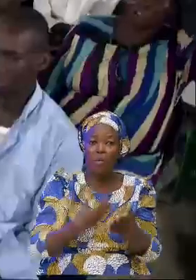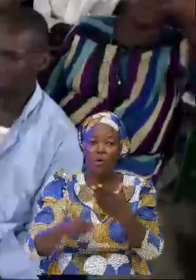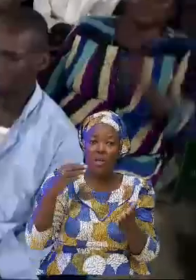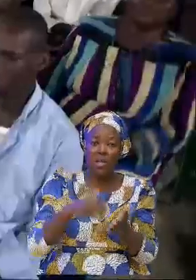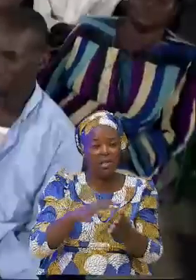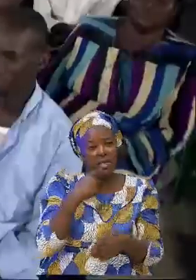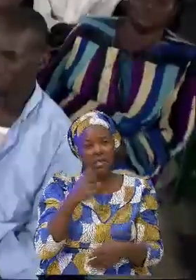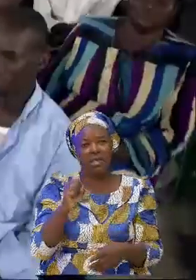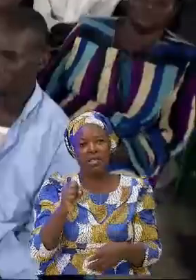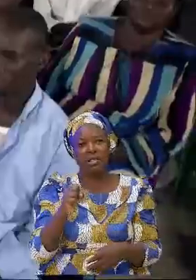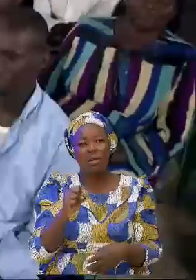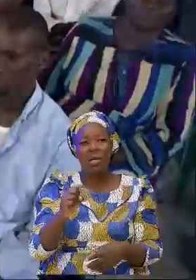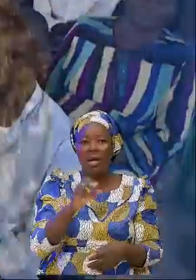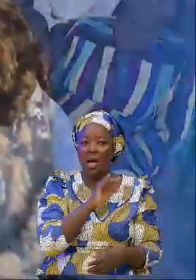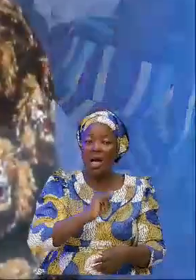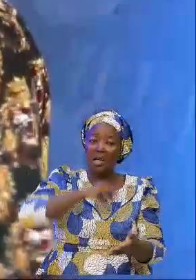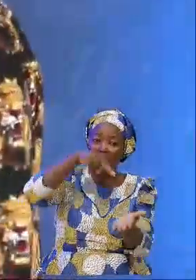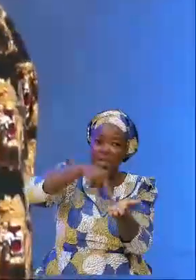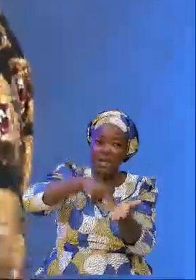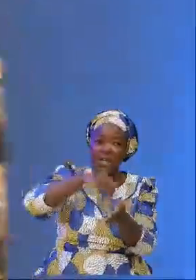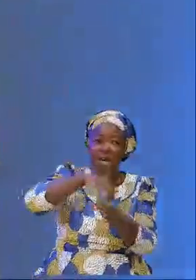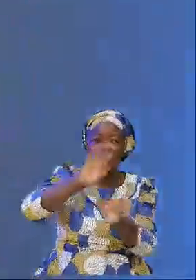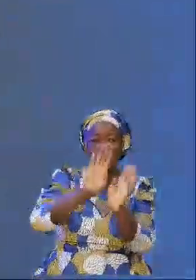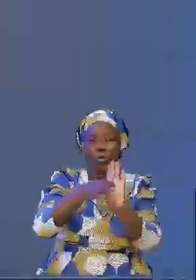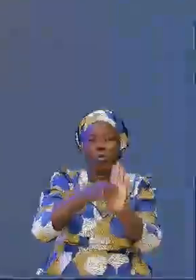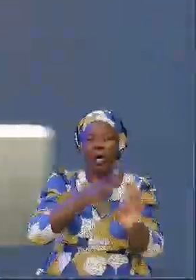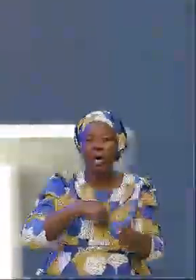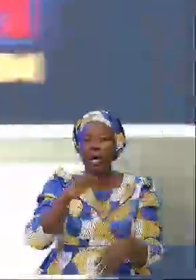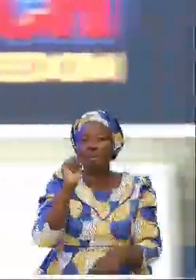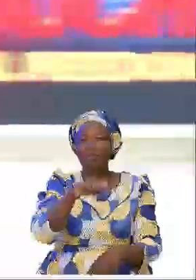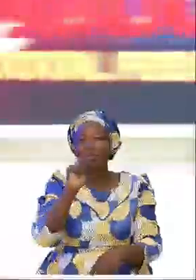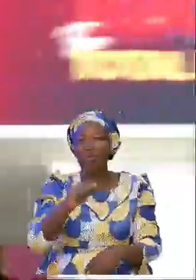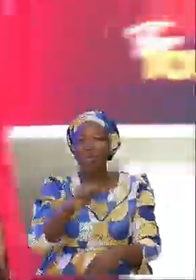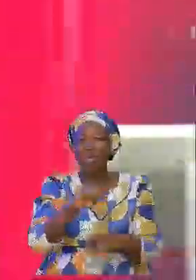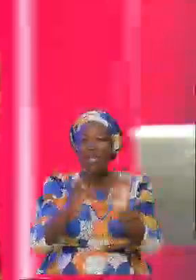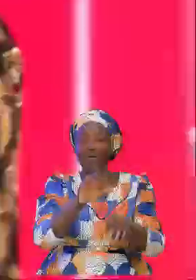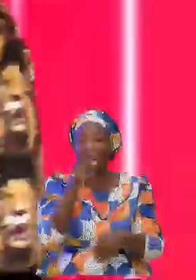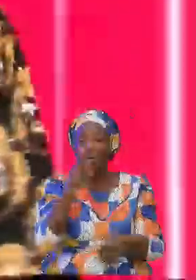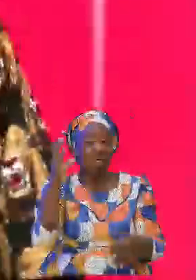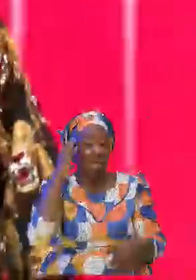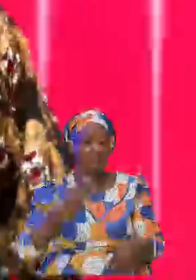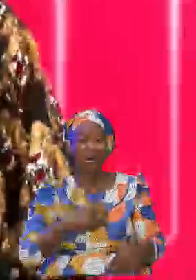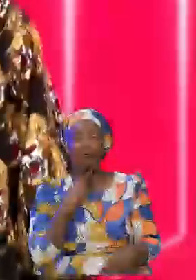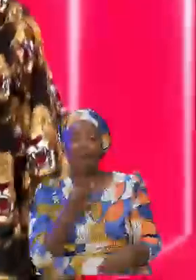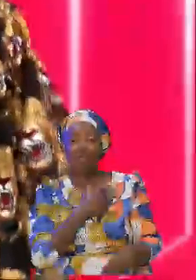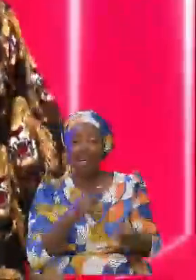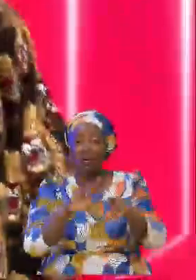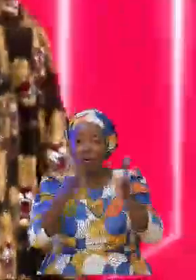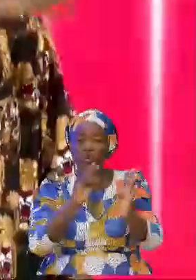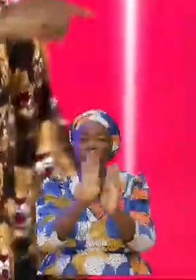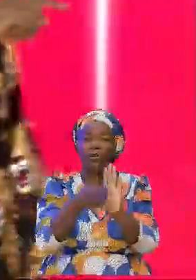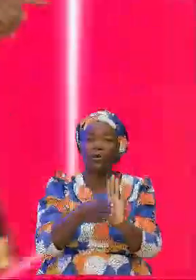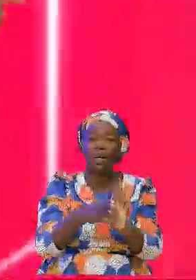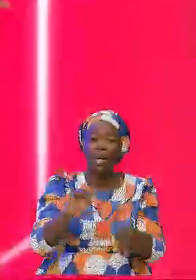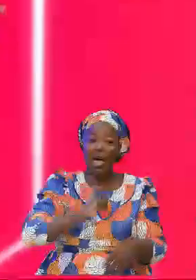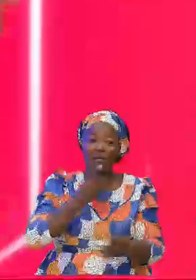Greater, greater. When you are born again, he says, I stand at the door and knock. If anyone